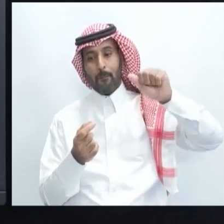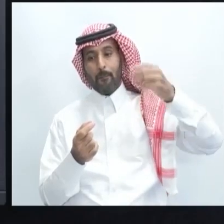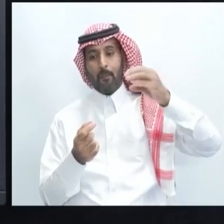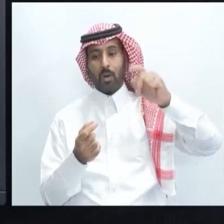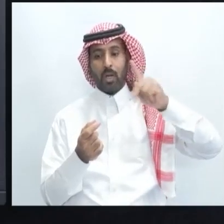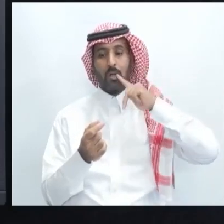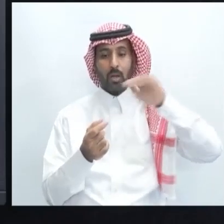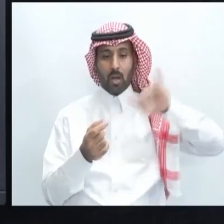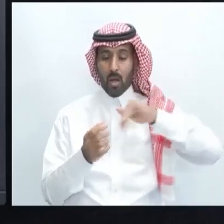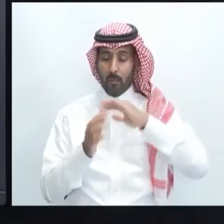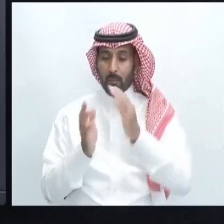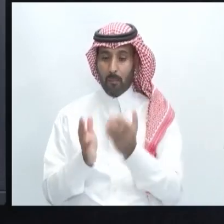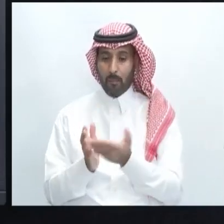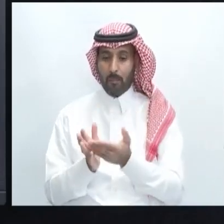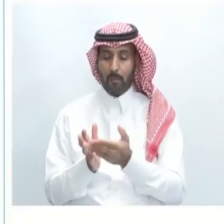here is?